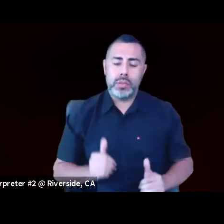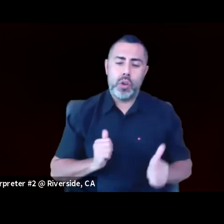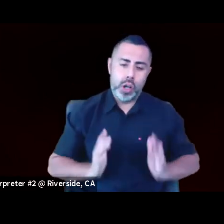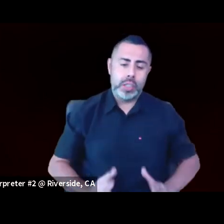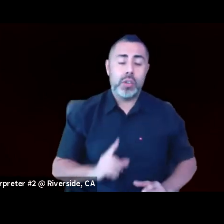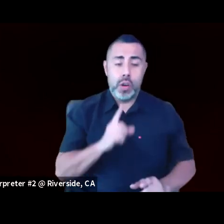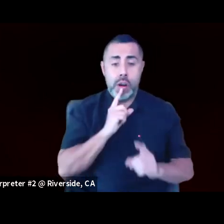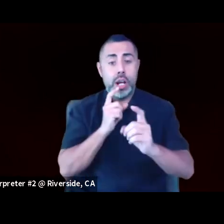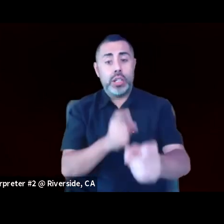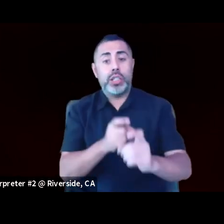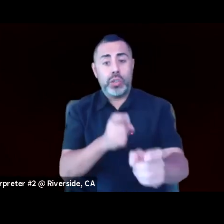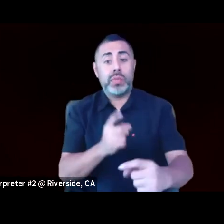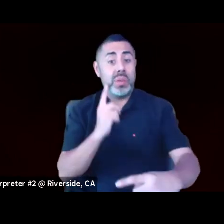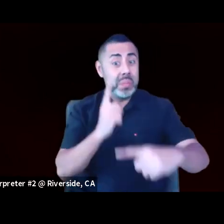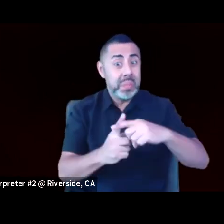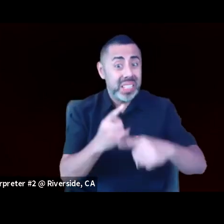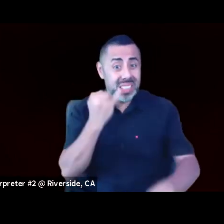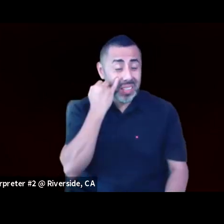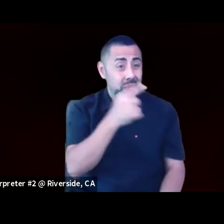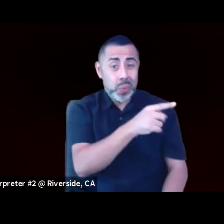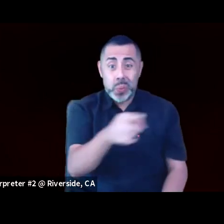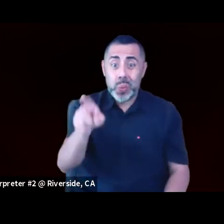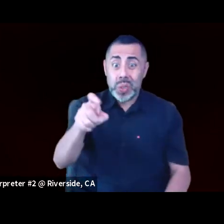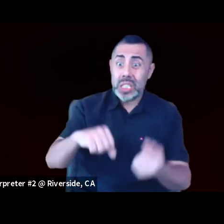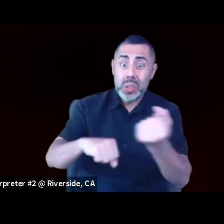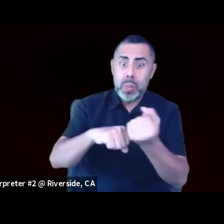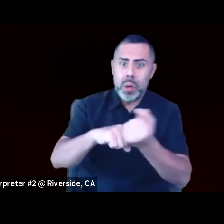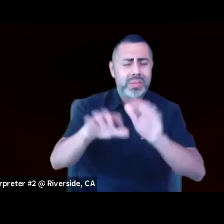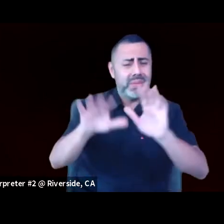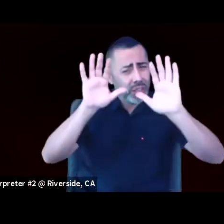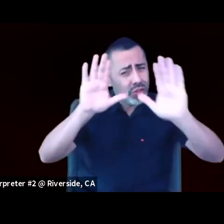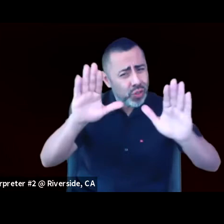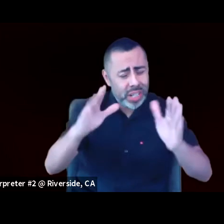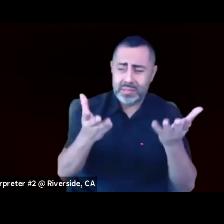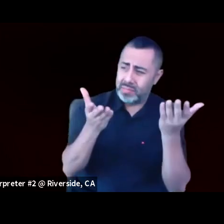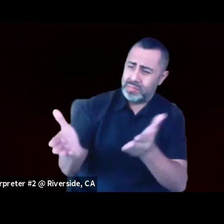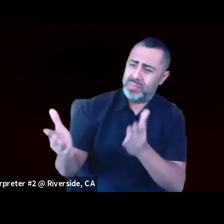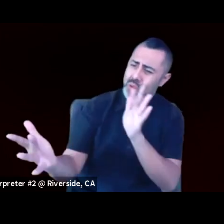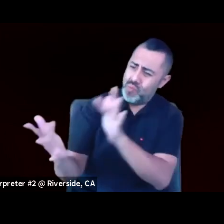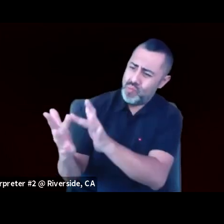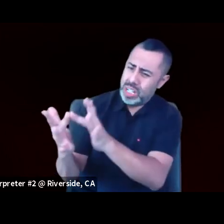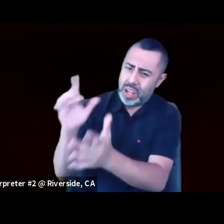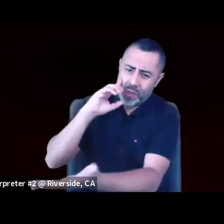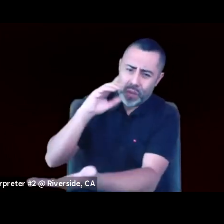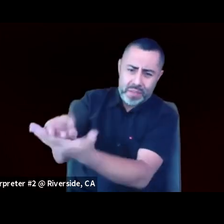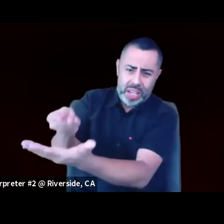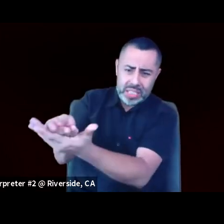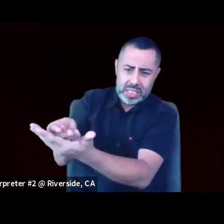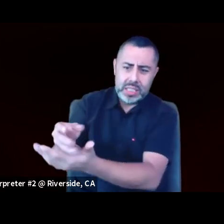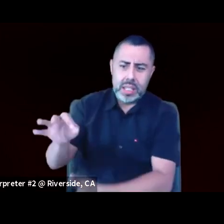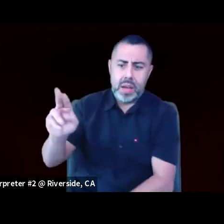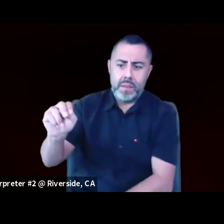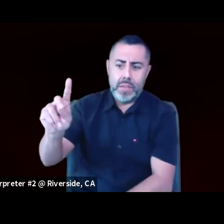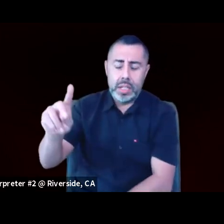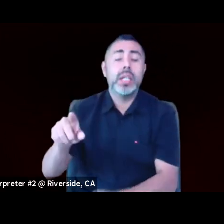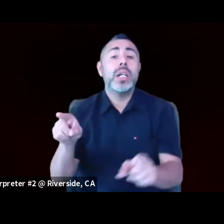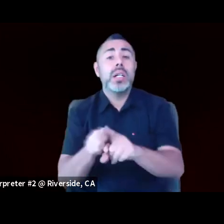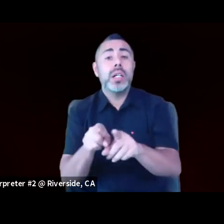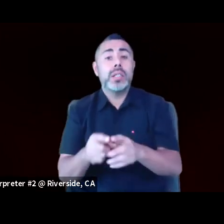funds if you need the support. There are also a lot of people starting these funds who